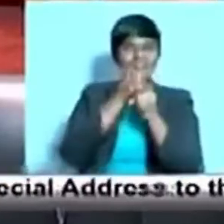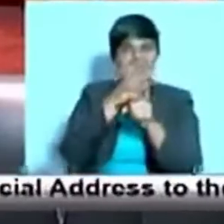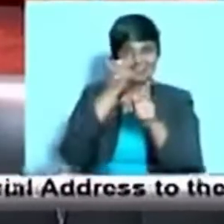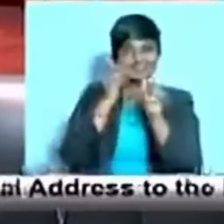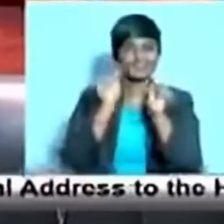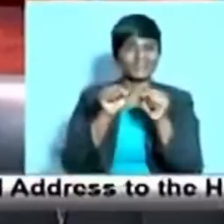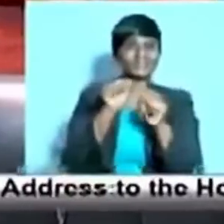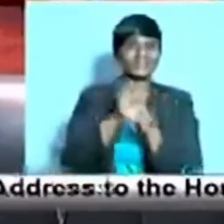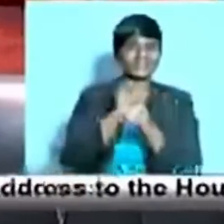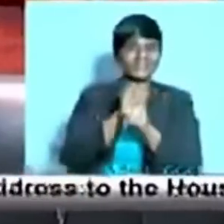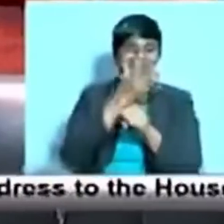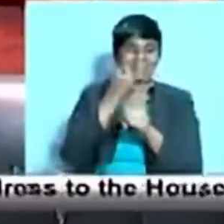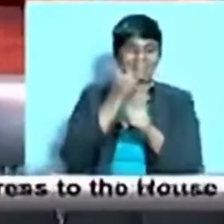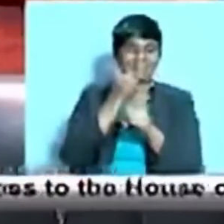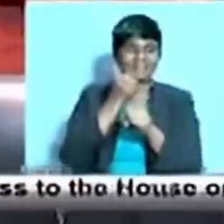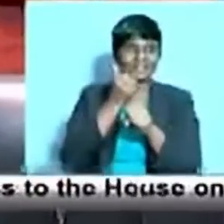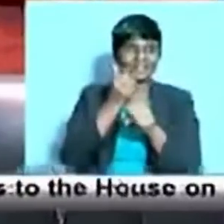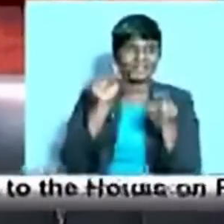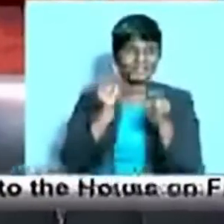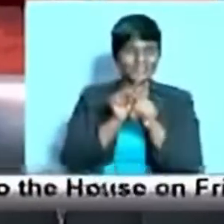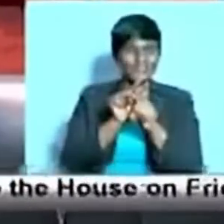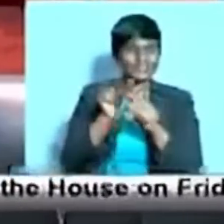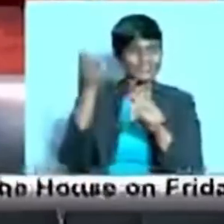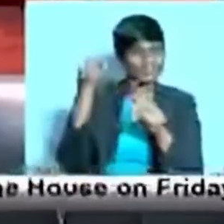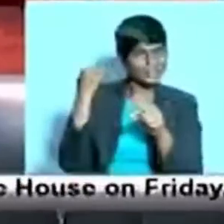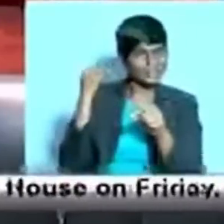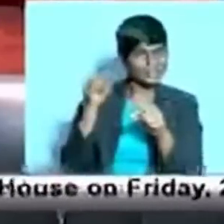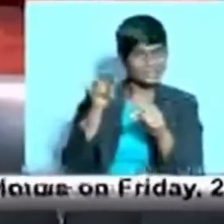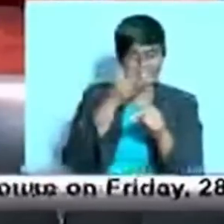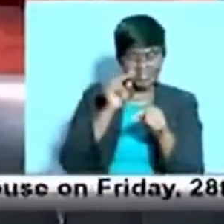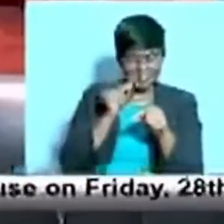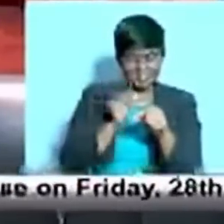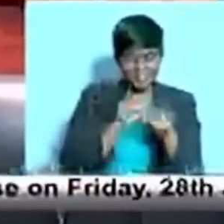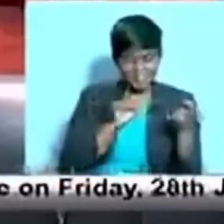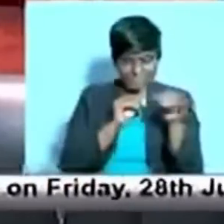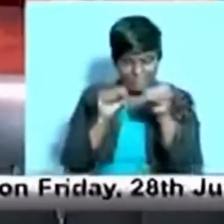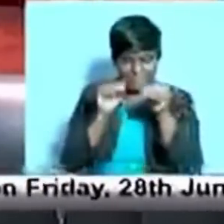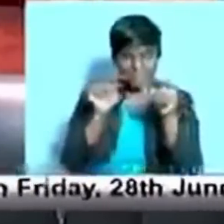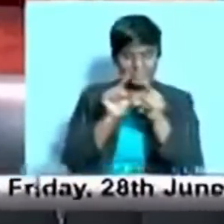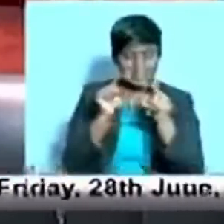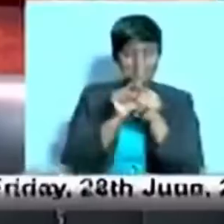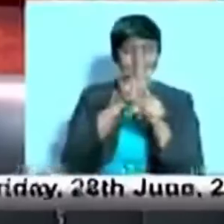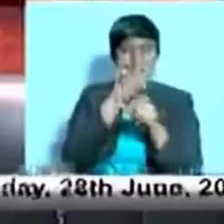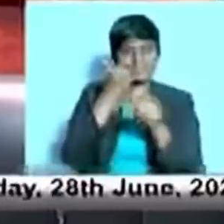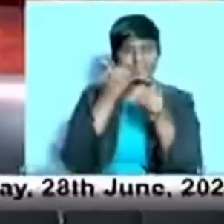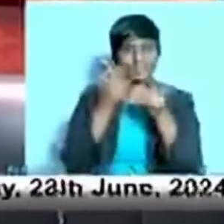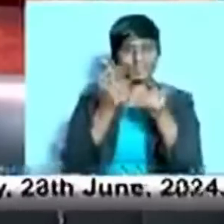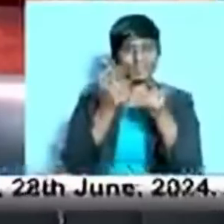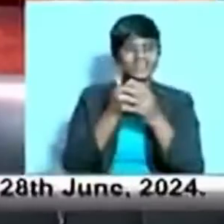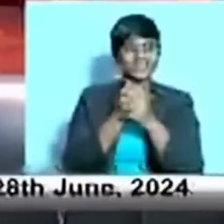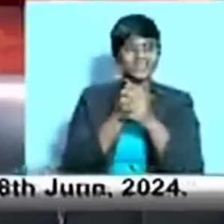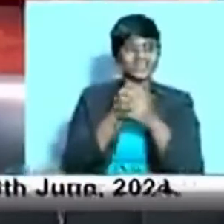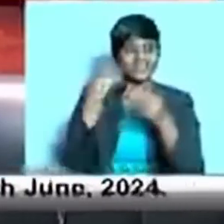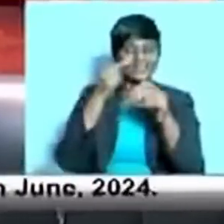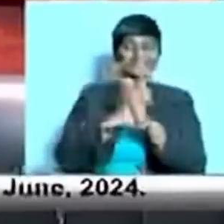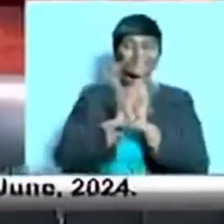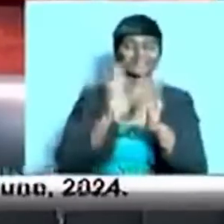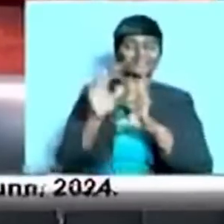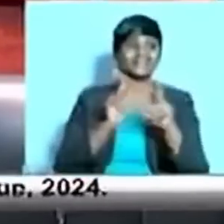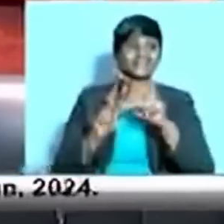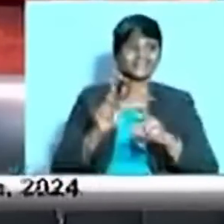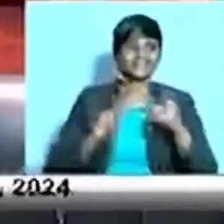better. Where we were wrong yesterday, let us move on and do better for the Zambian